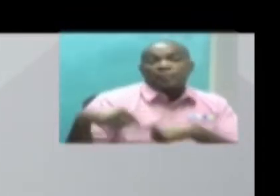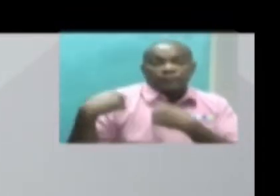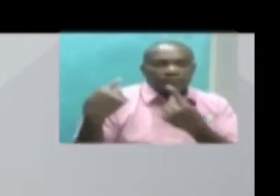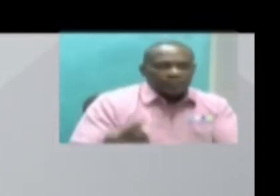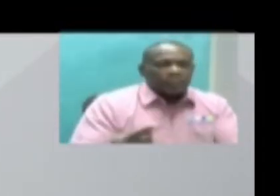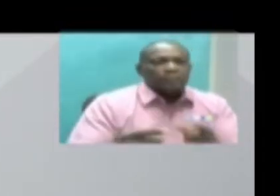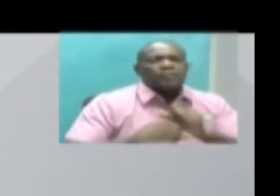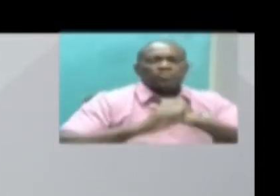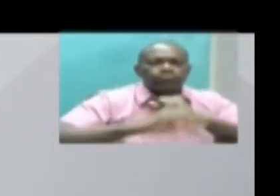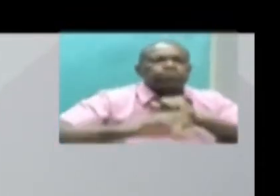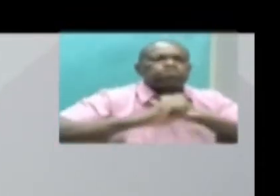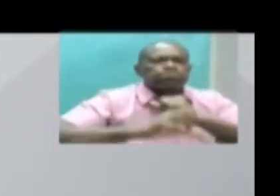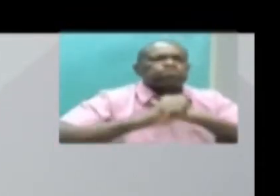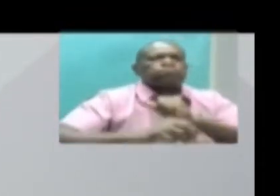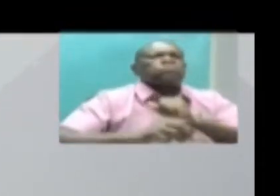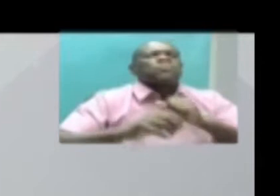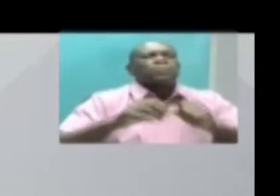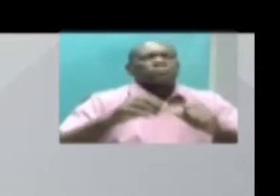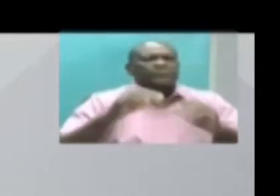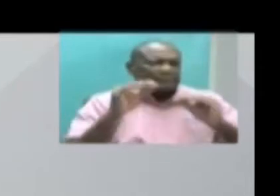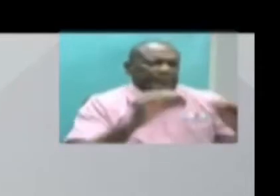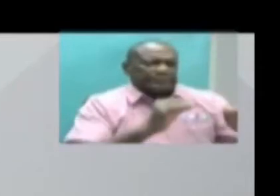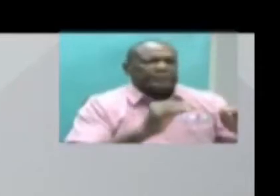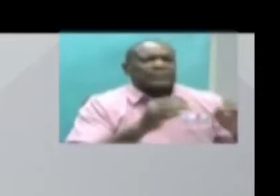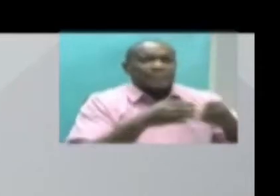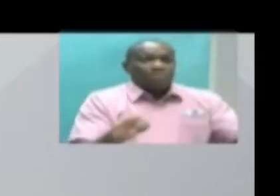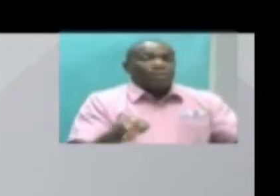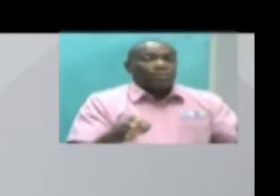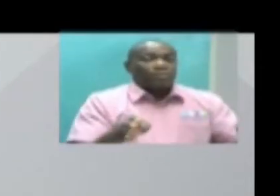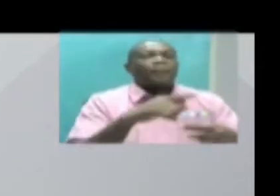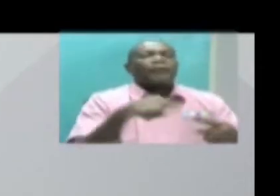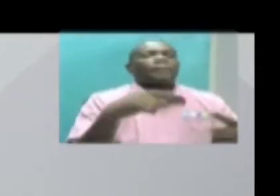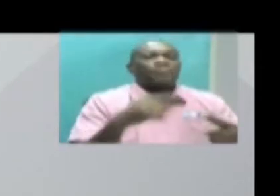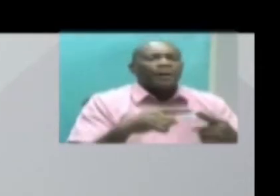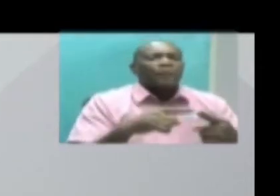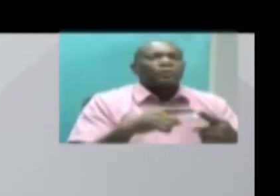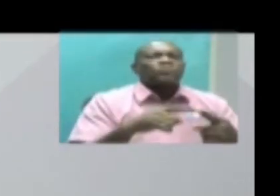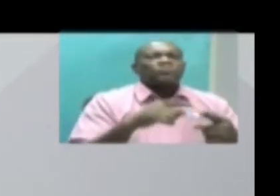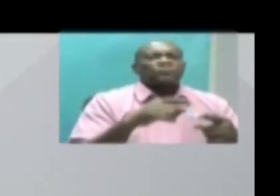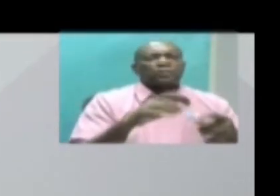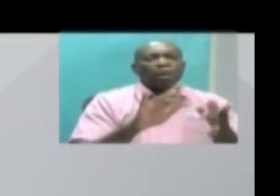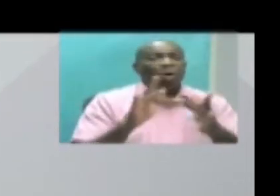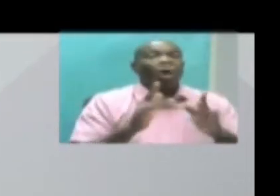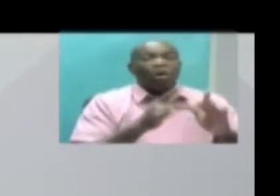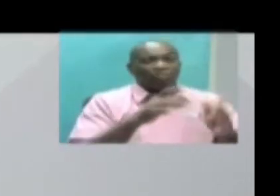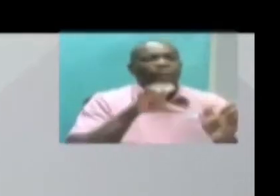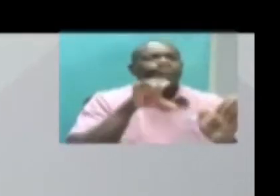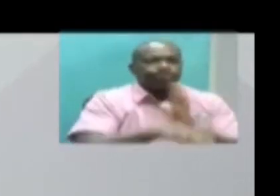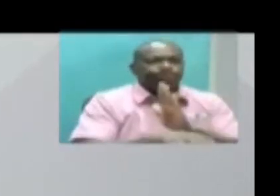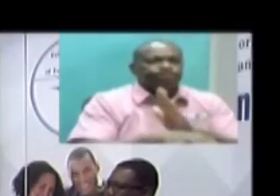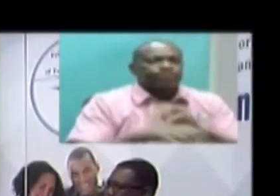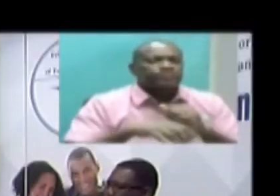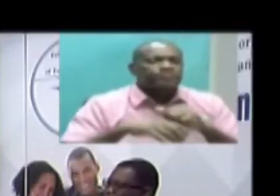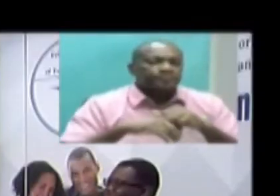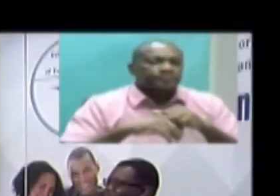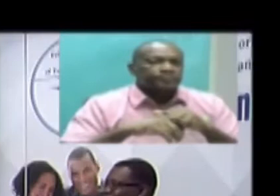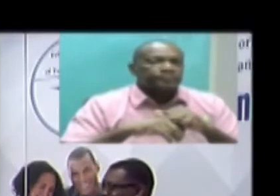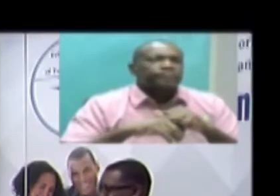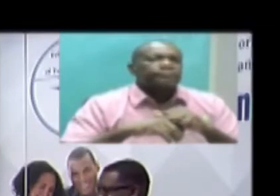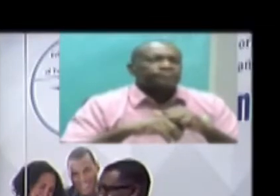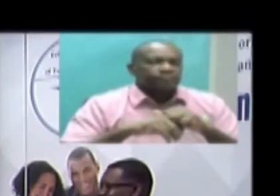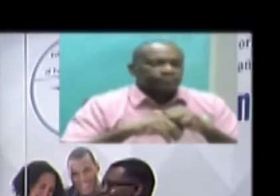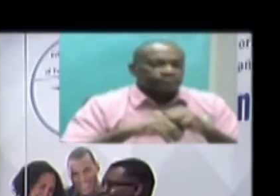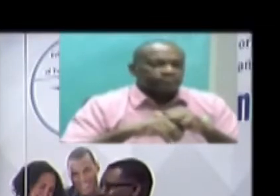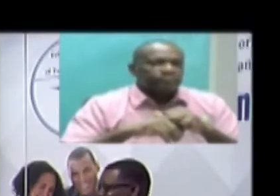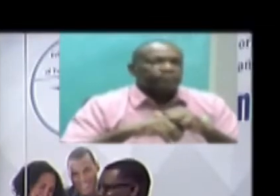through lectures and presentations within the TTPS at schools and to the business community. Welcome to each and